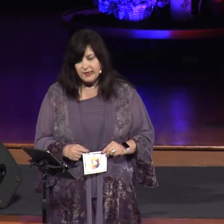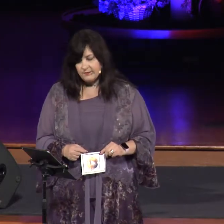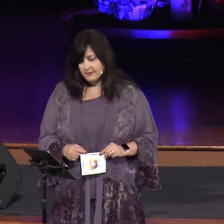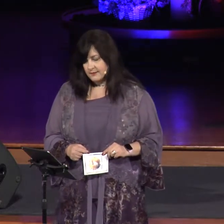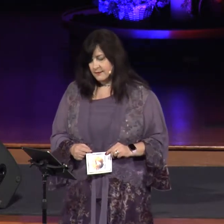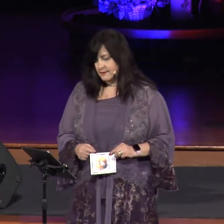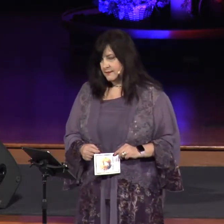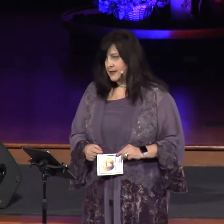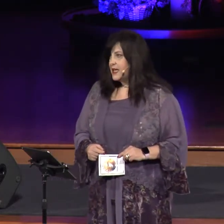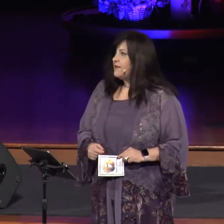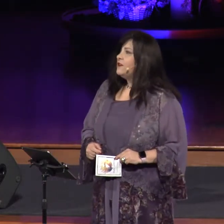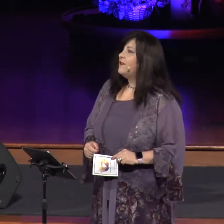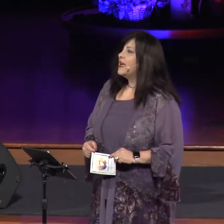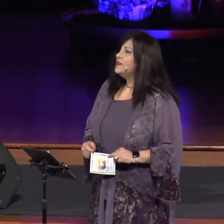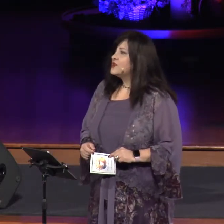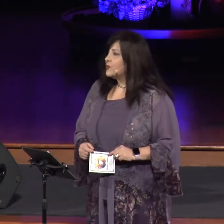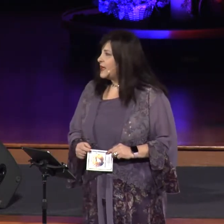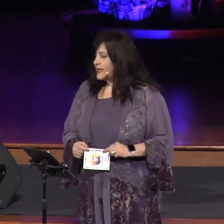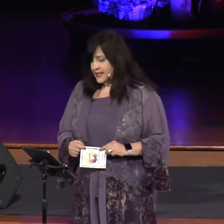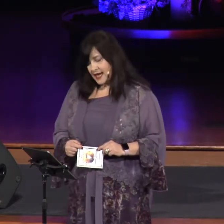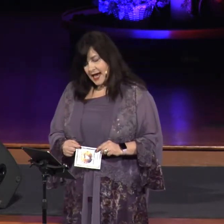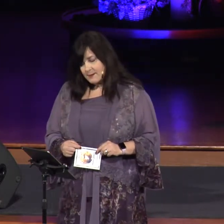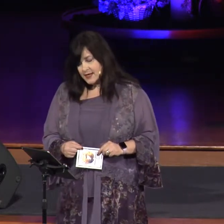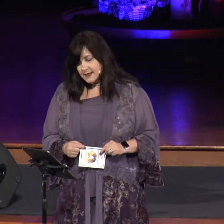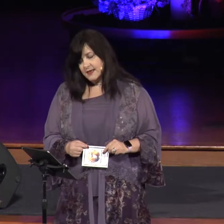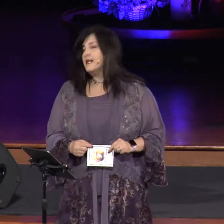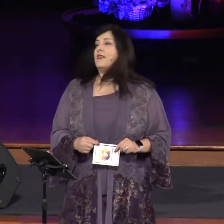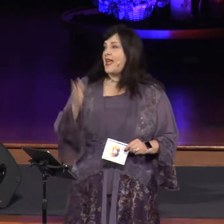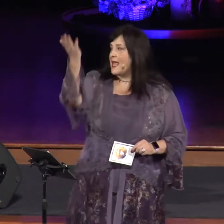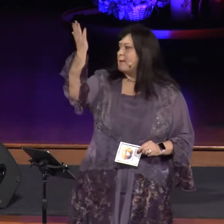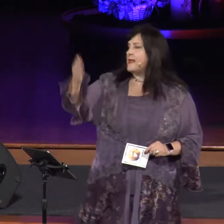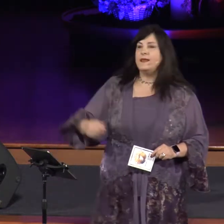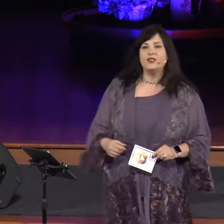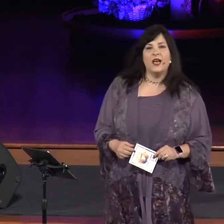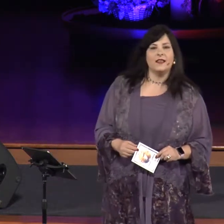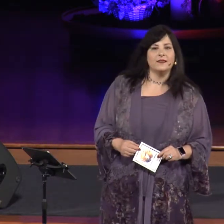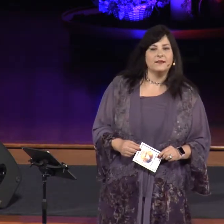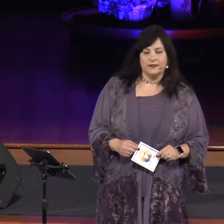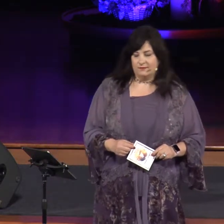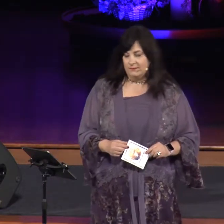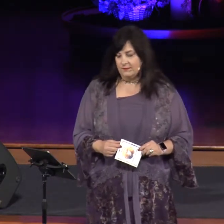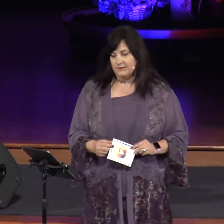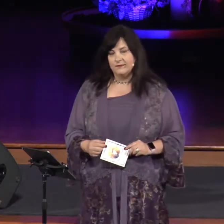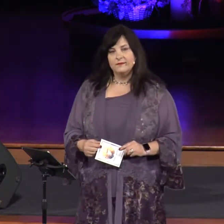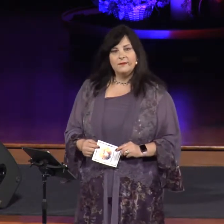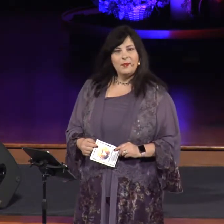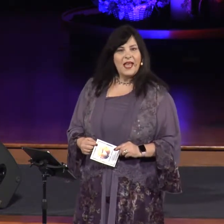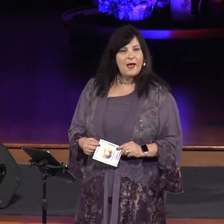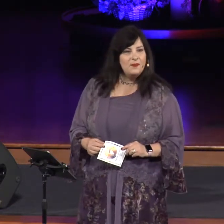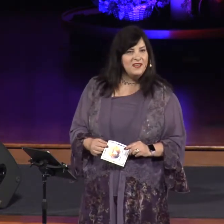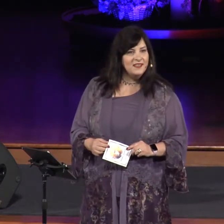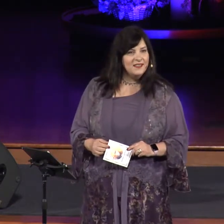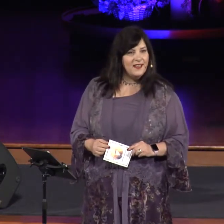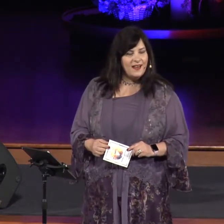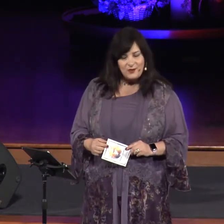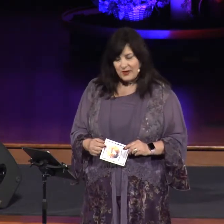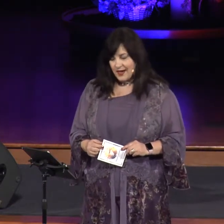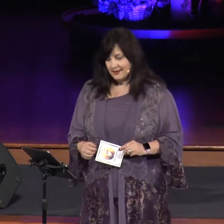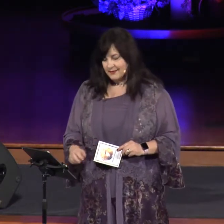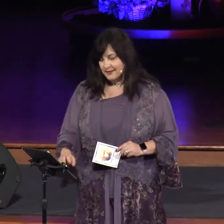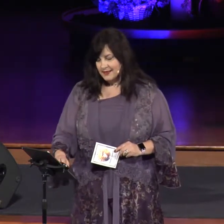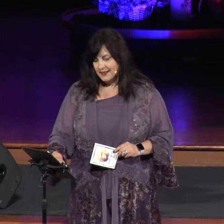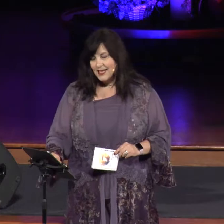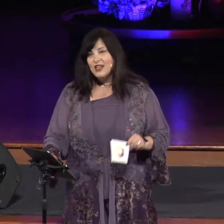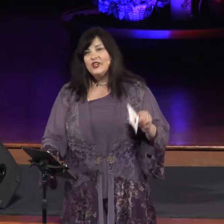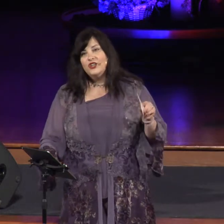anyway. If you find serenity and happiness, they may be jealous. Be happy